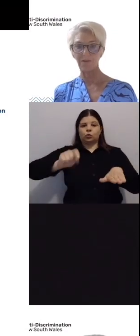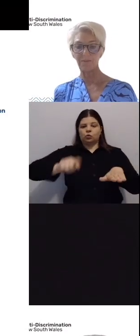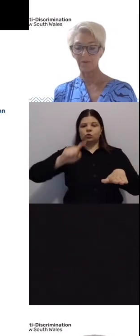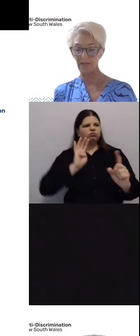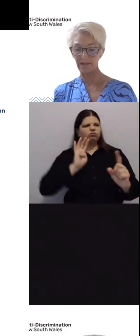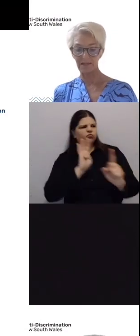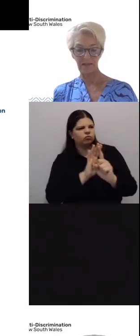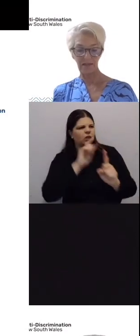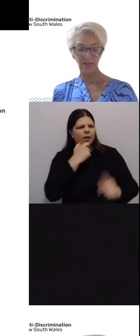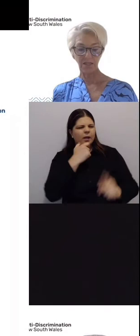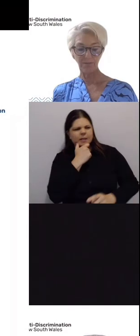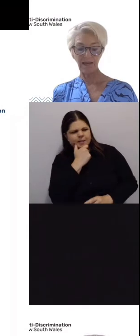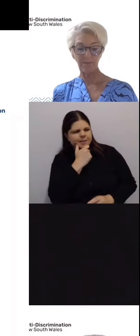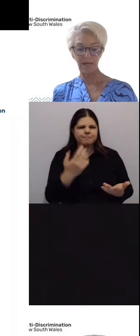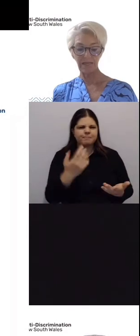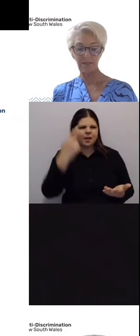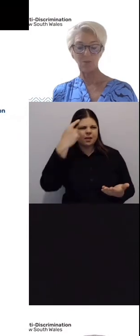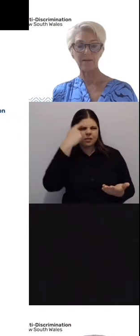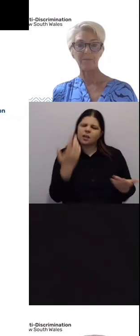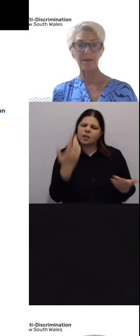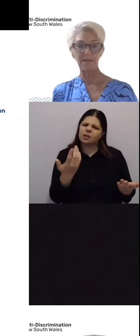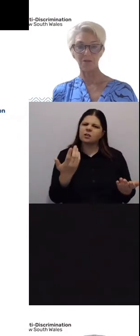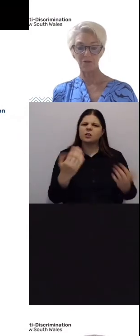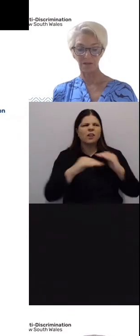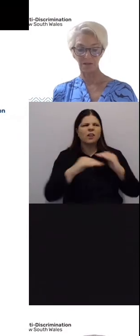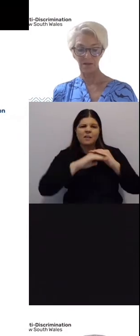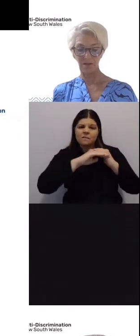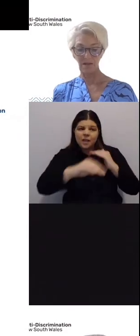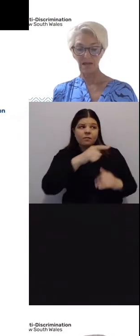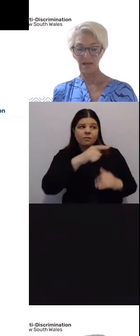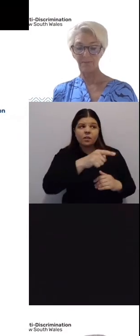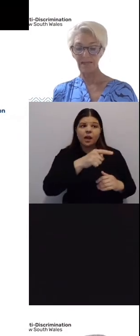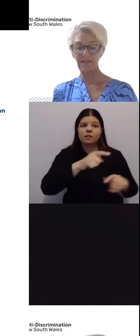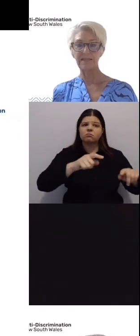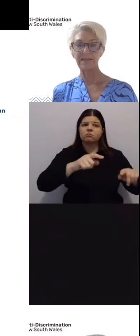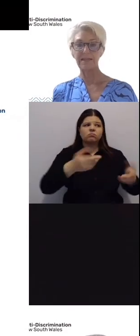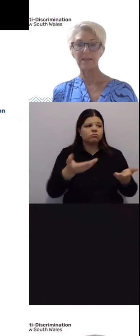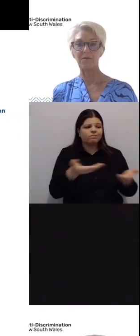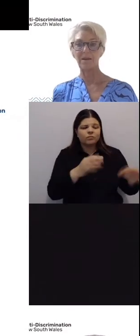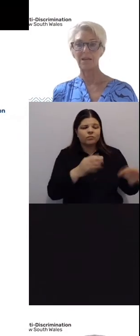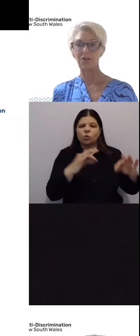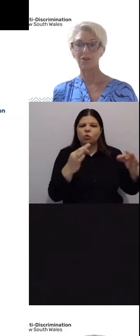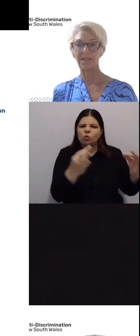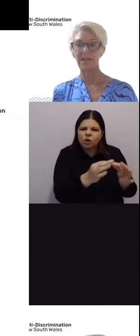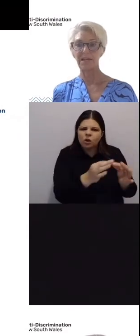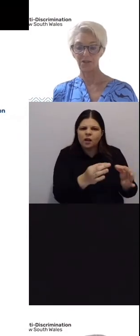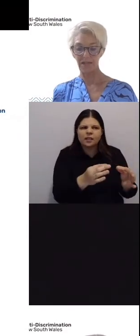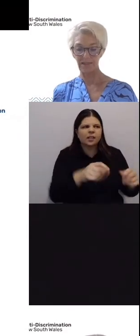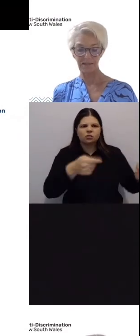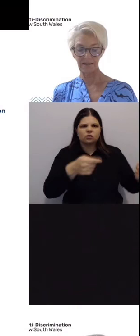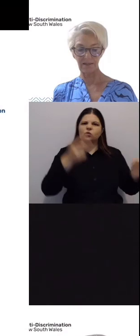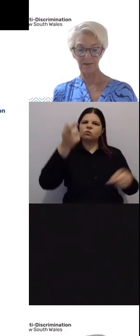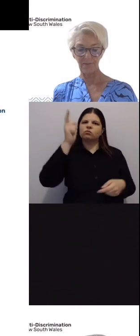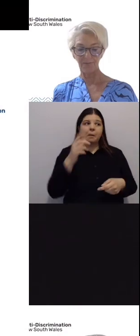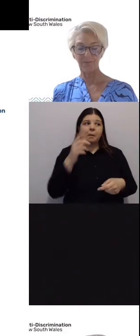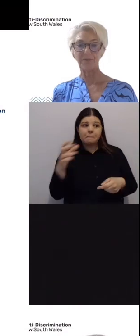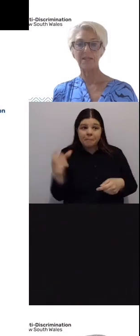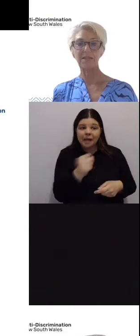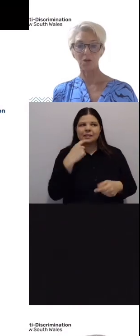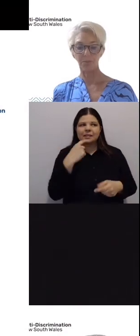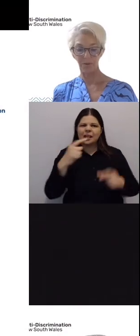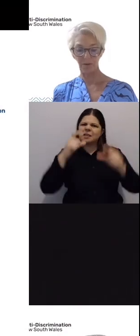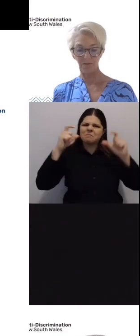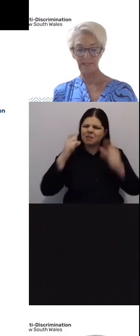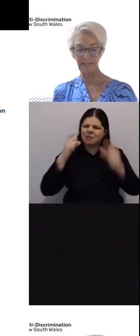or service provider to make mask wearing mandatory, and may consider information such as